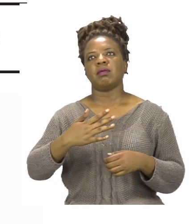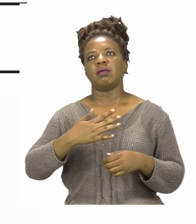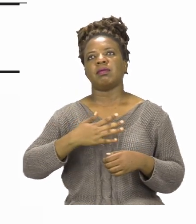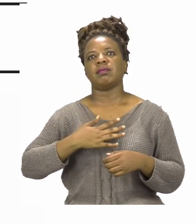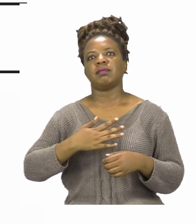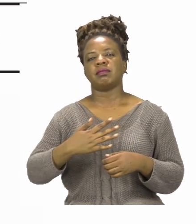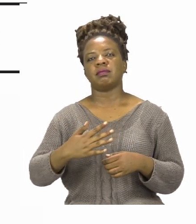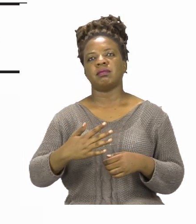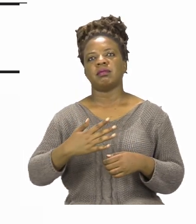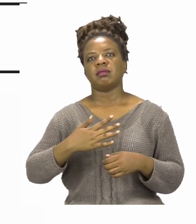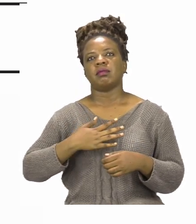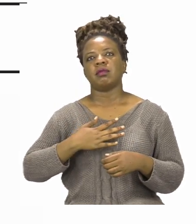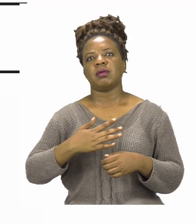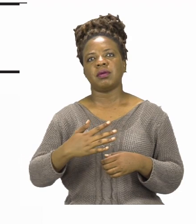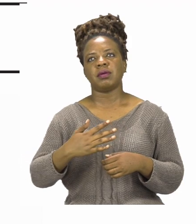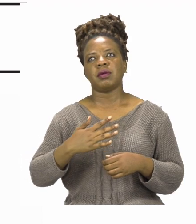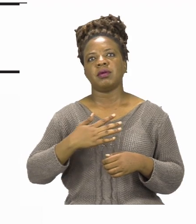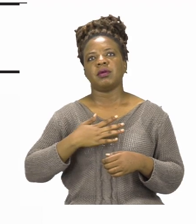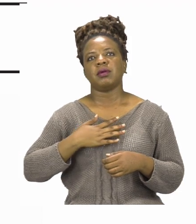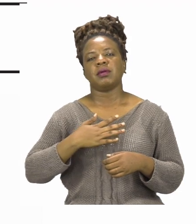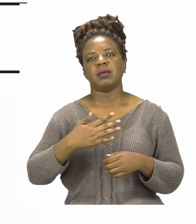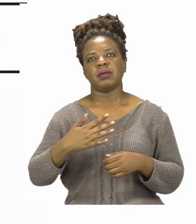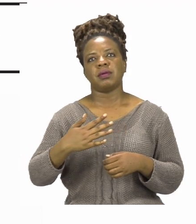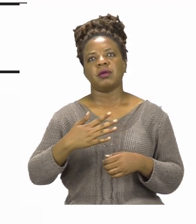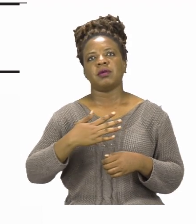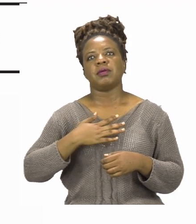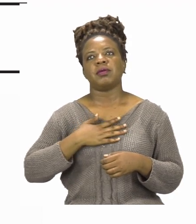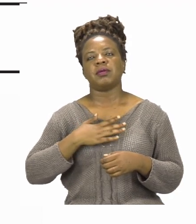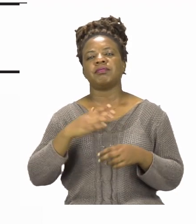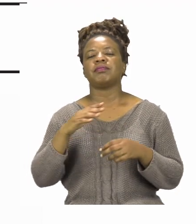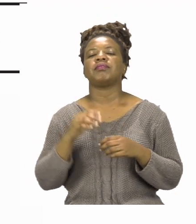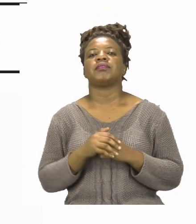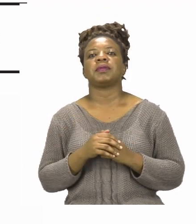you take in and out